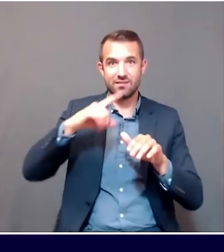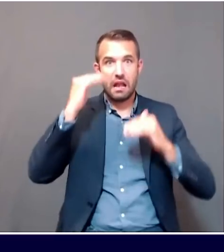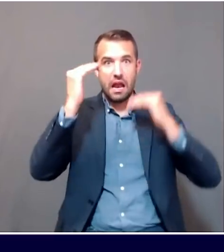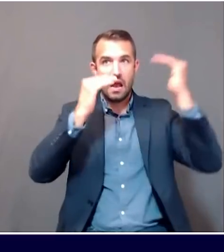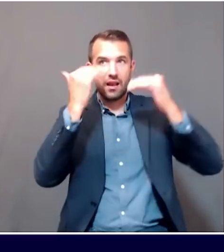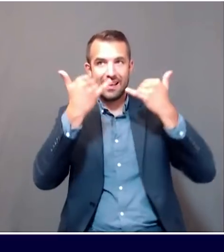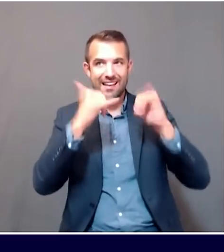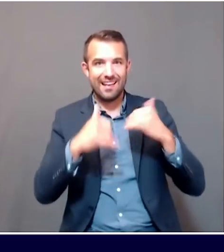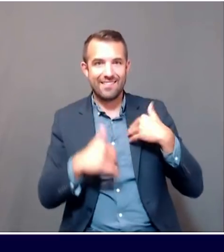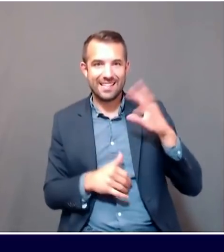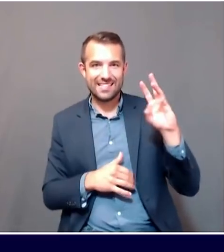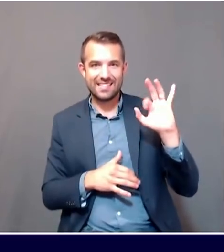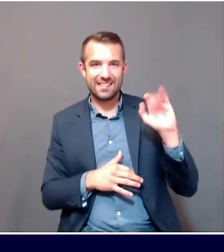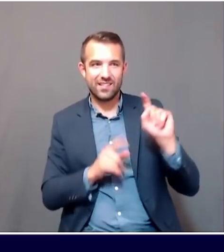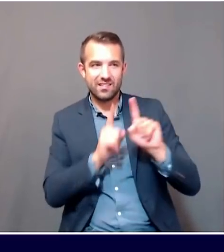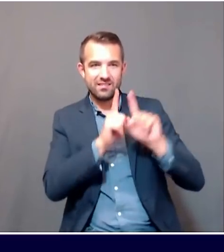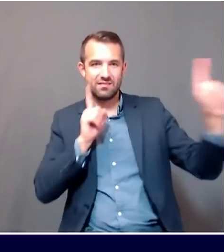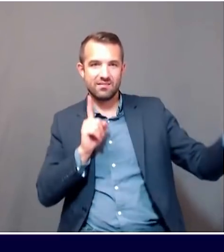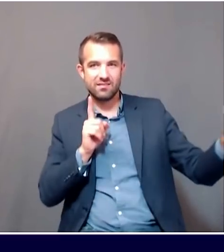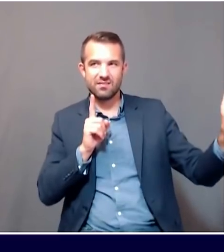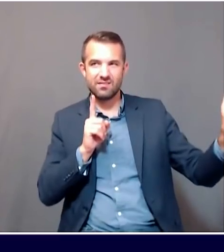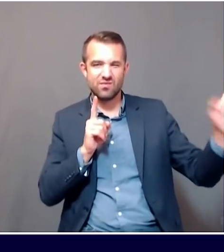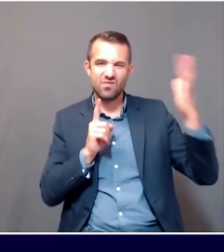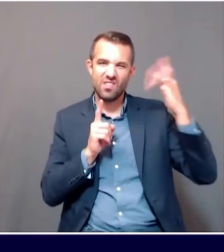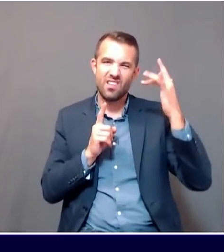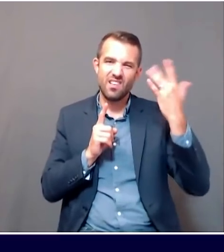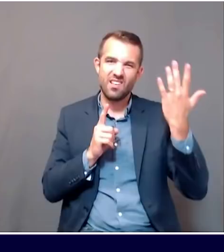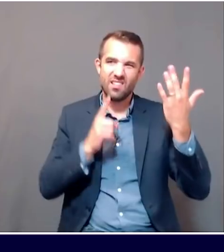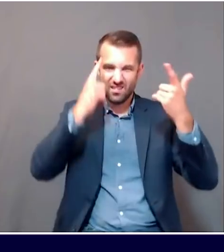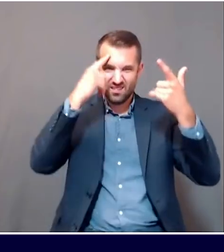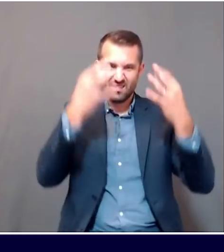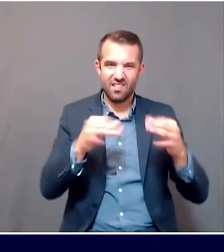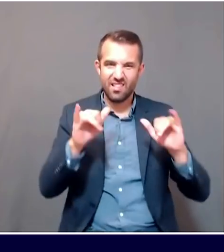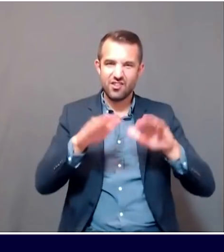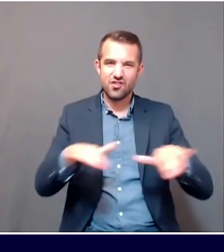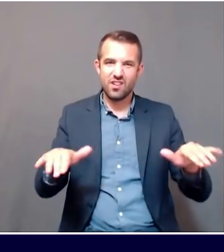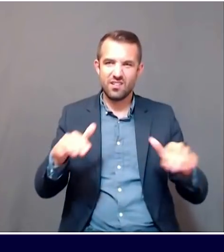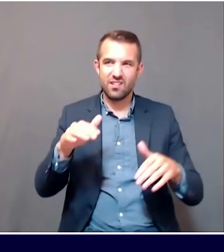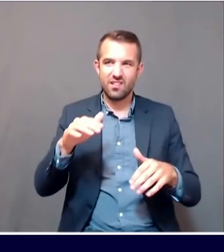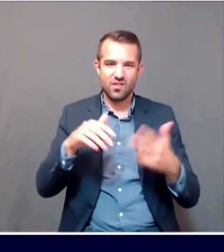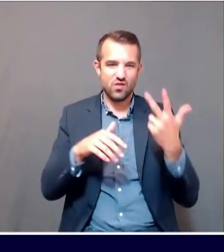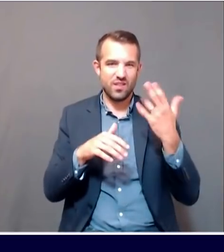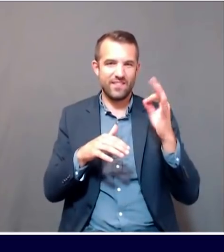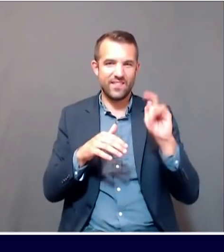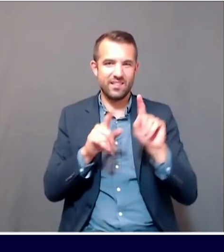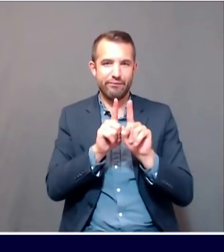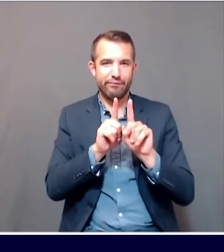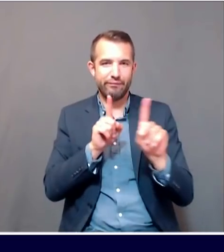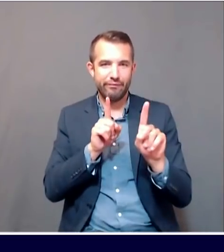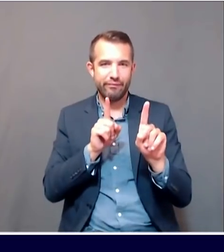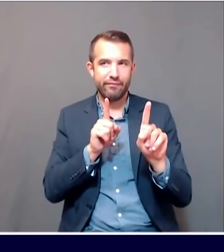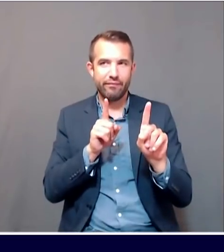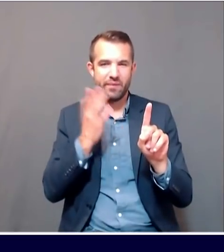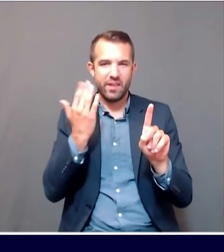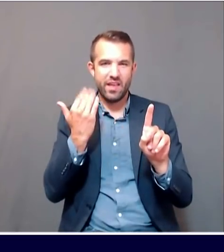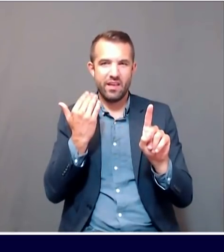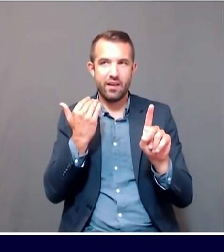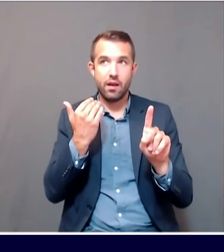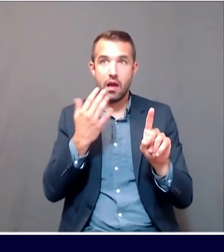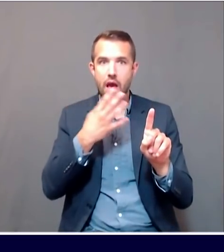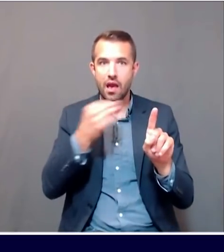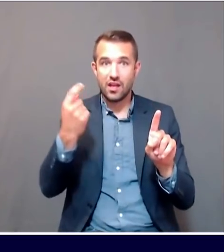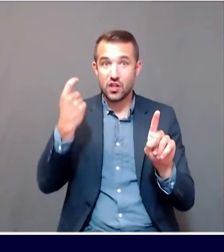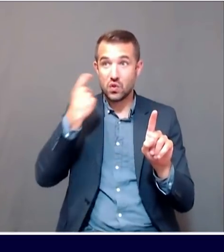in schools while it's still 6 feet everywhere else? And has the recent outbreak at the camp in Georgia influenced your thinking? That's the